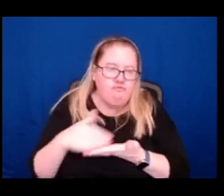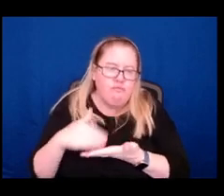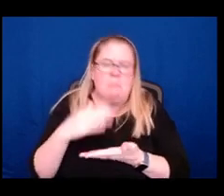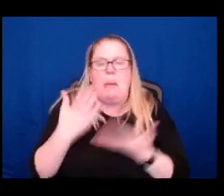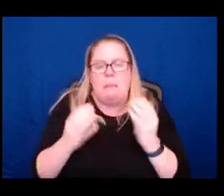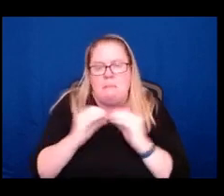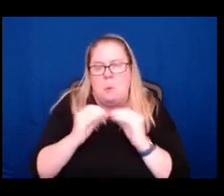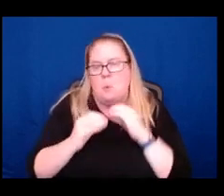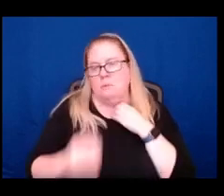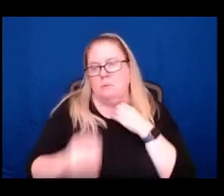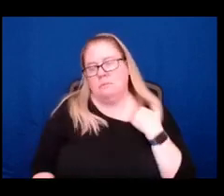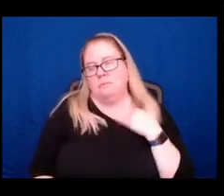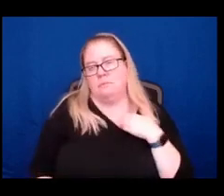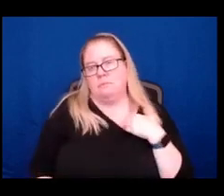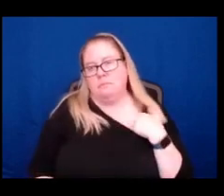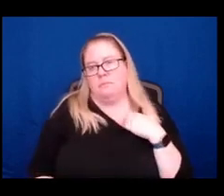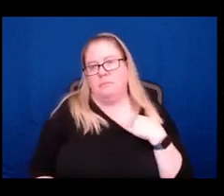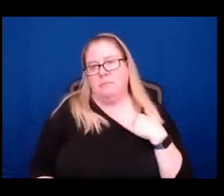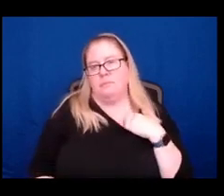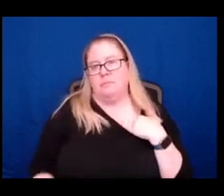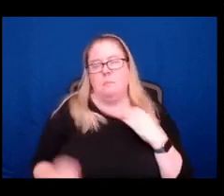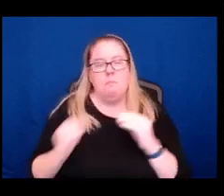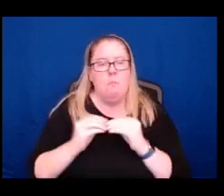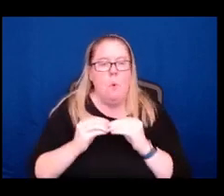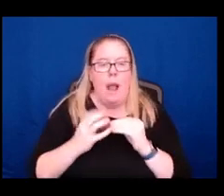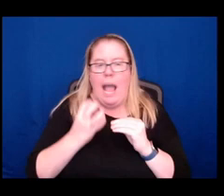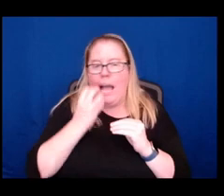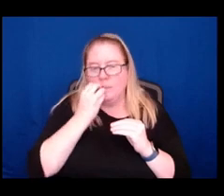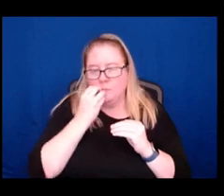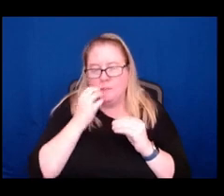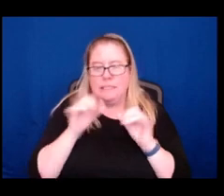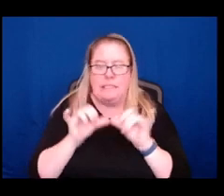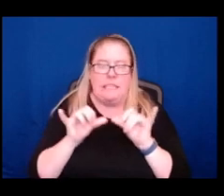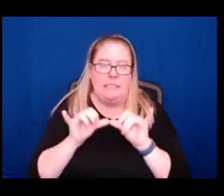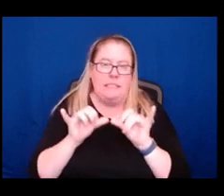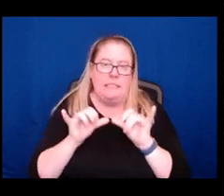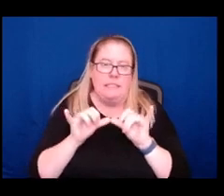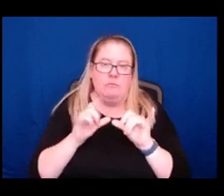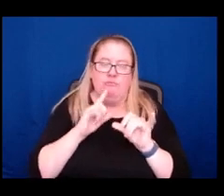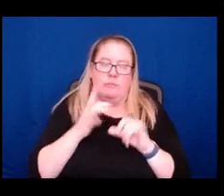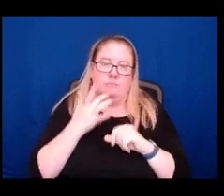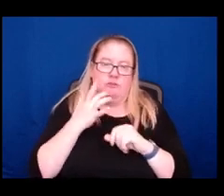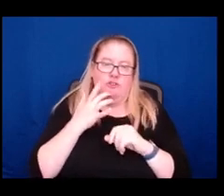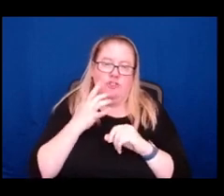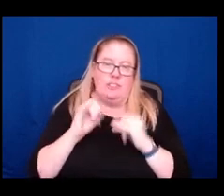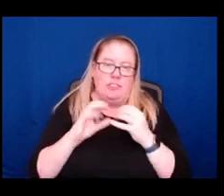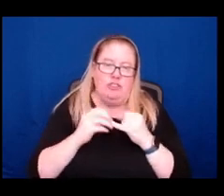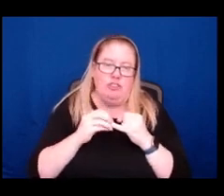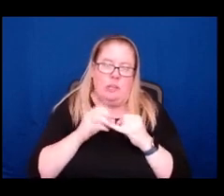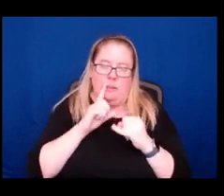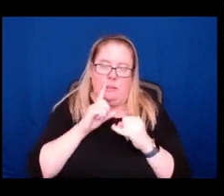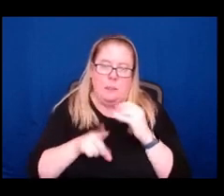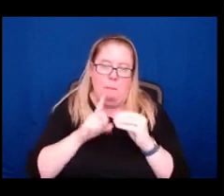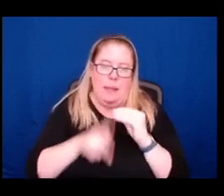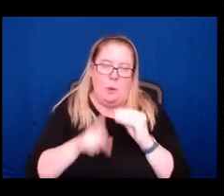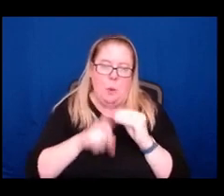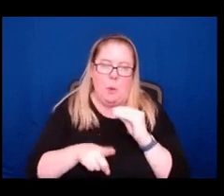Make it just a little more bite-sized, since I really prefer cherry tomatoes. They're very rare here.